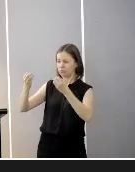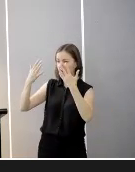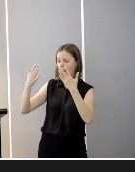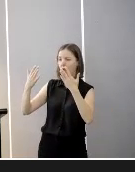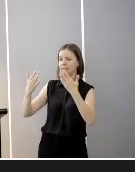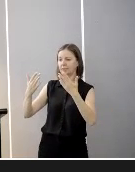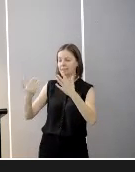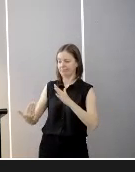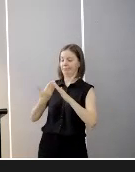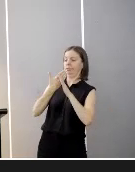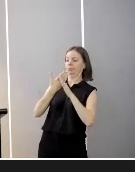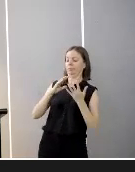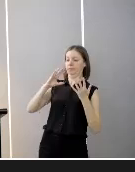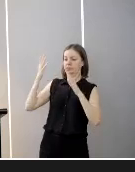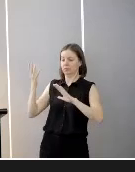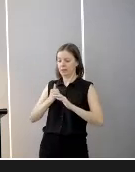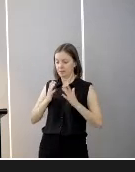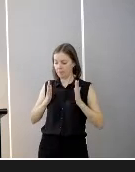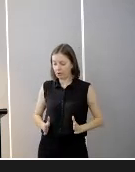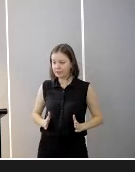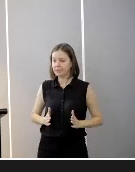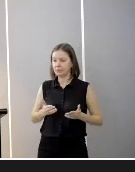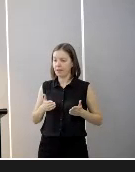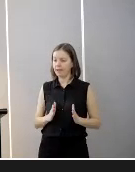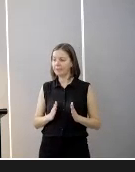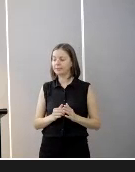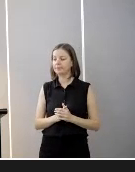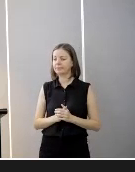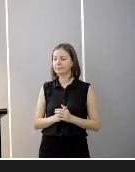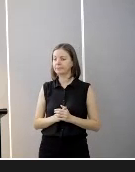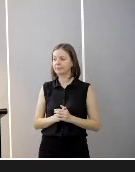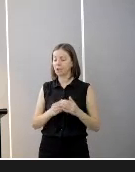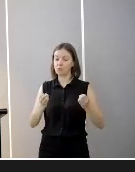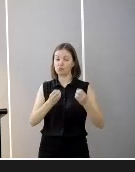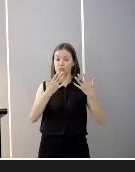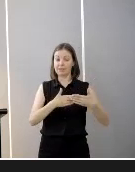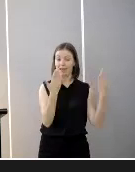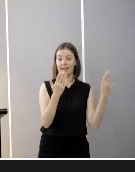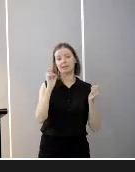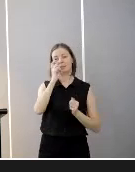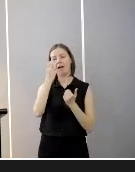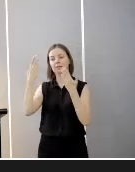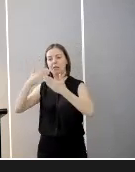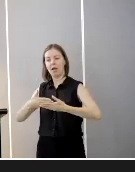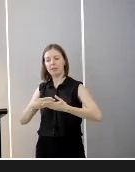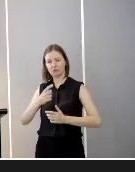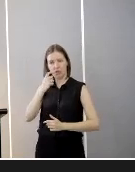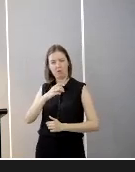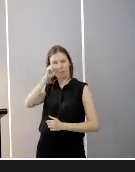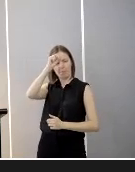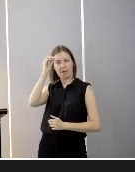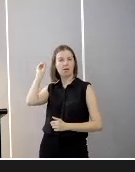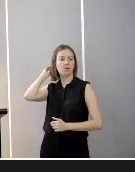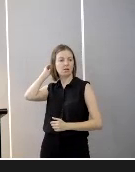circadian rhythms, but it's something we can change. And this kind of mantra of bright days and dark nights, and trying to live a bit like a